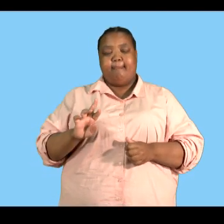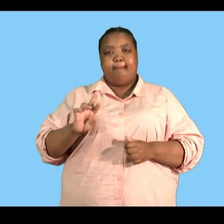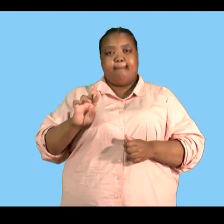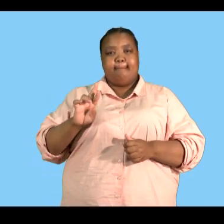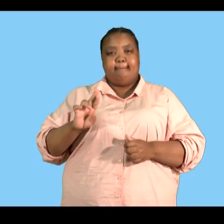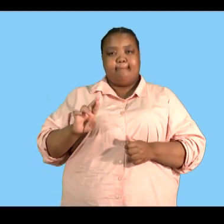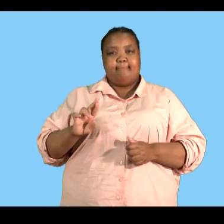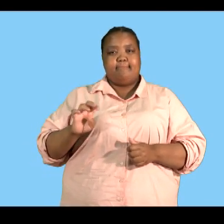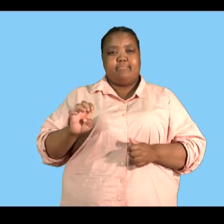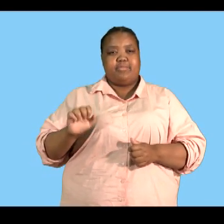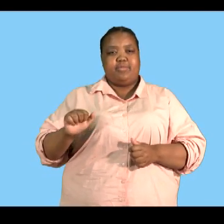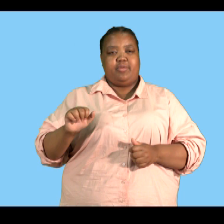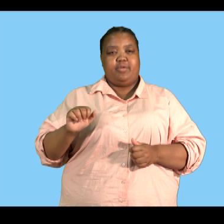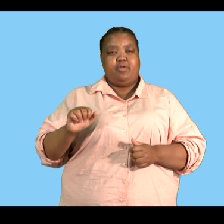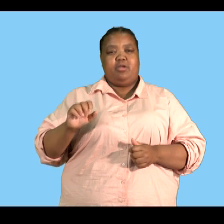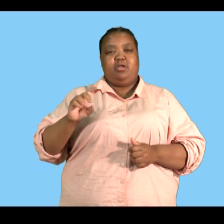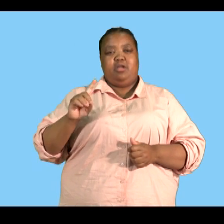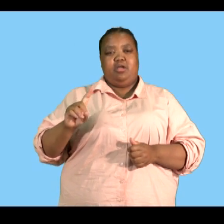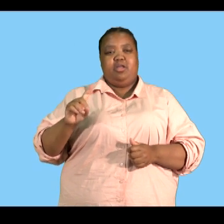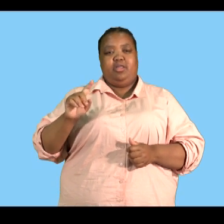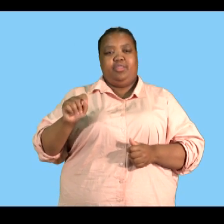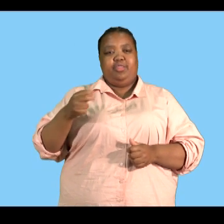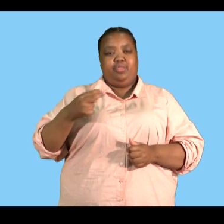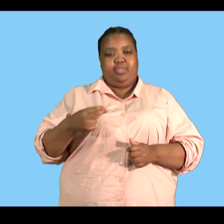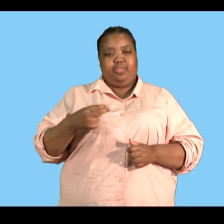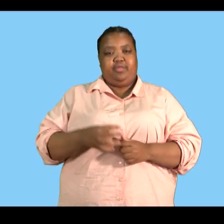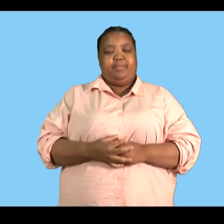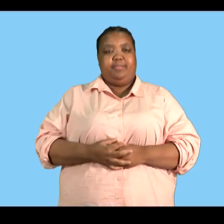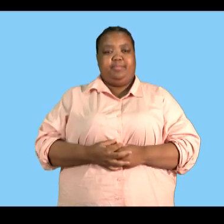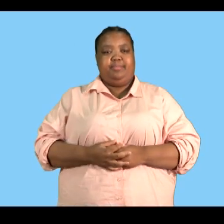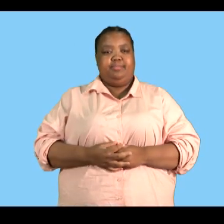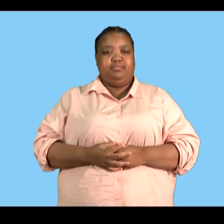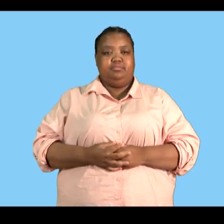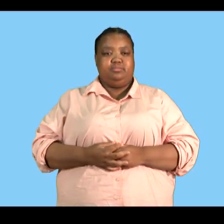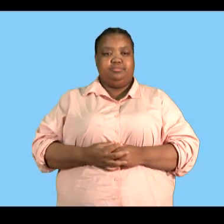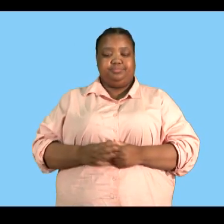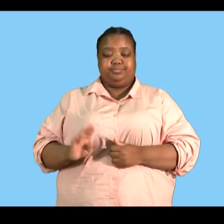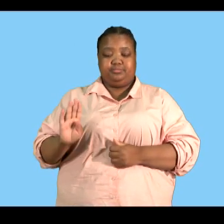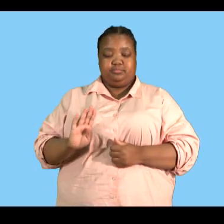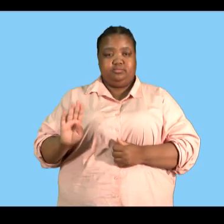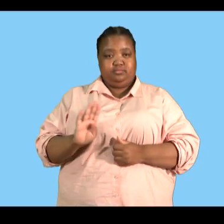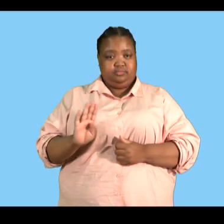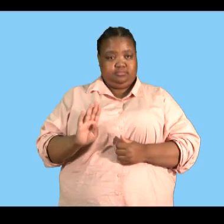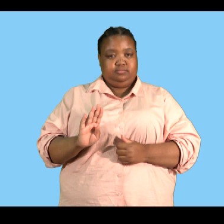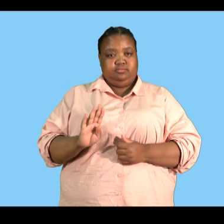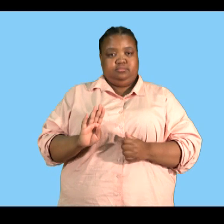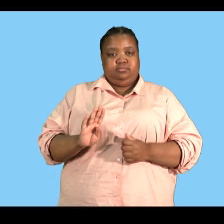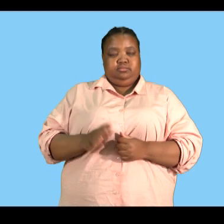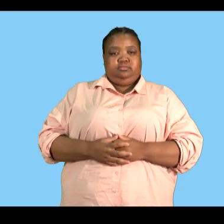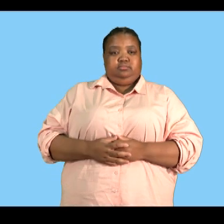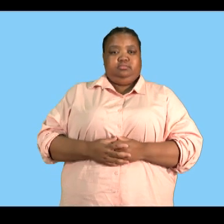We are going to say breadth wise, we are going to take the